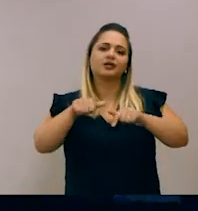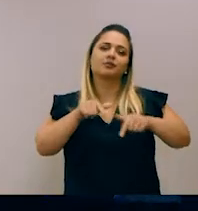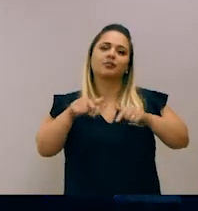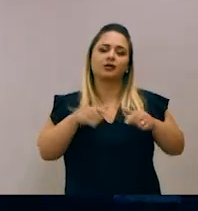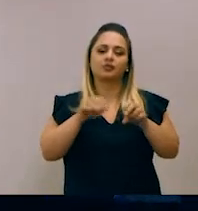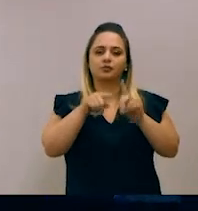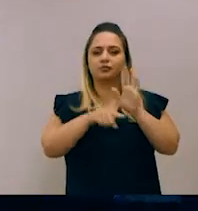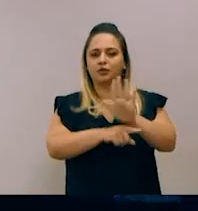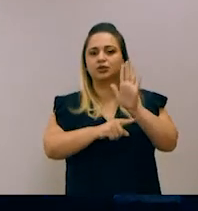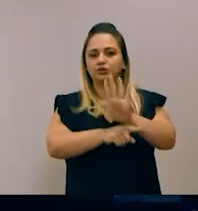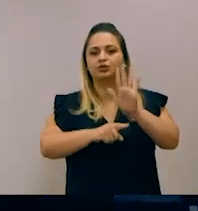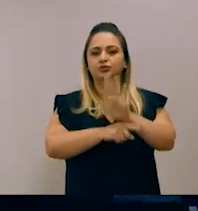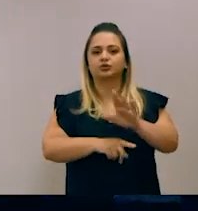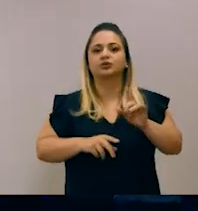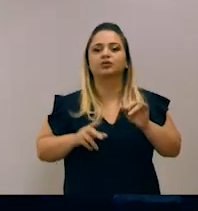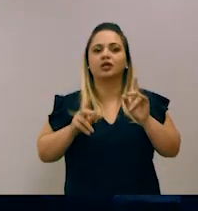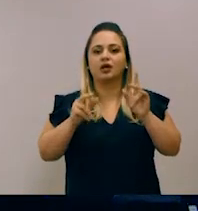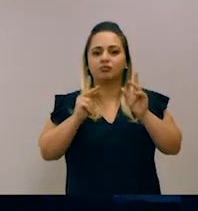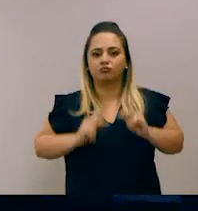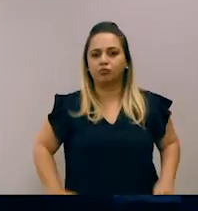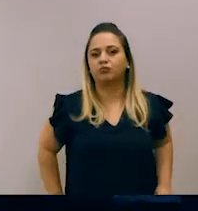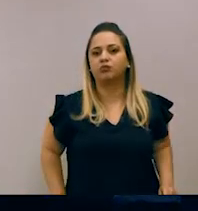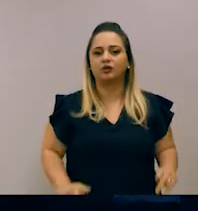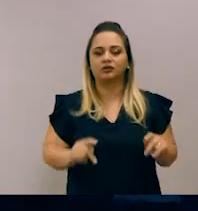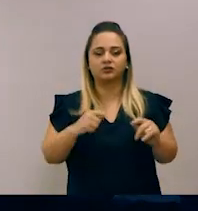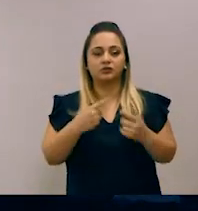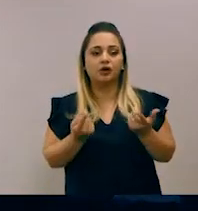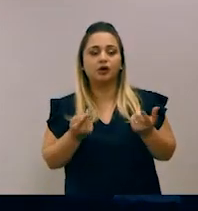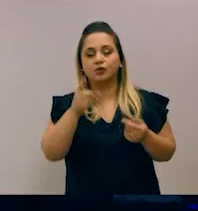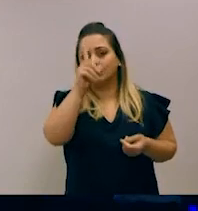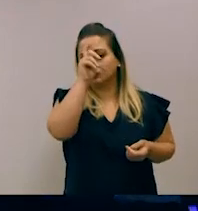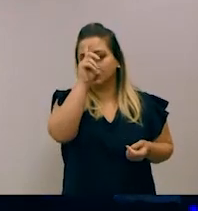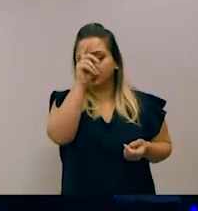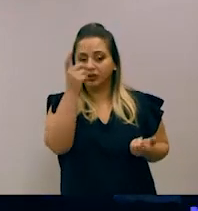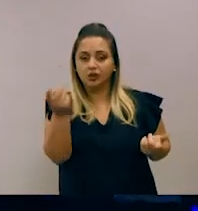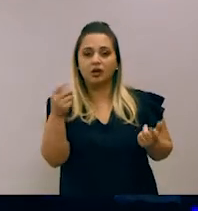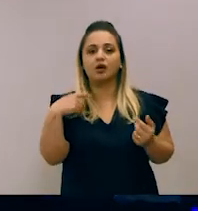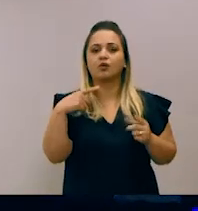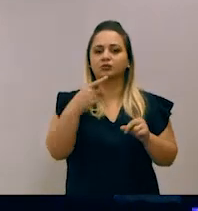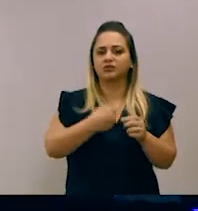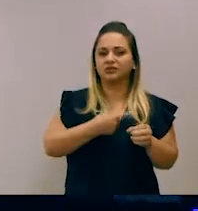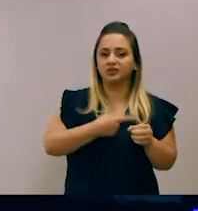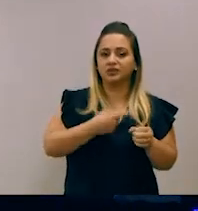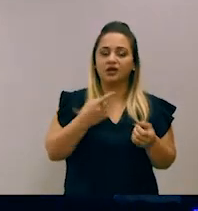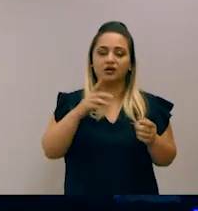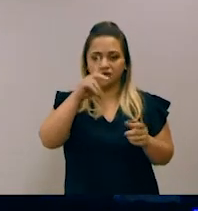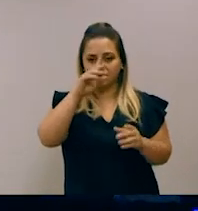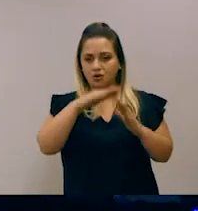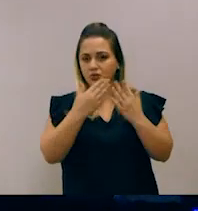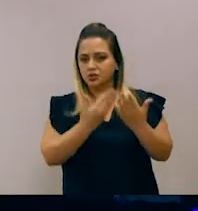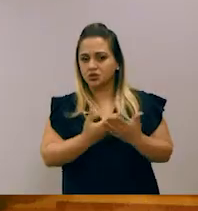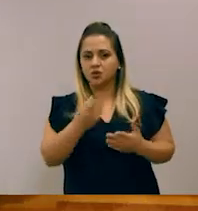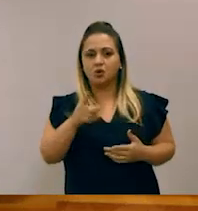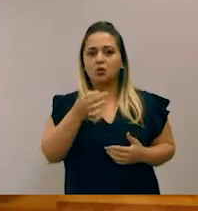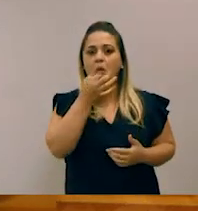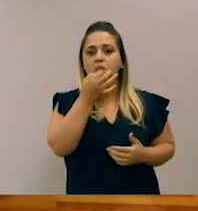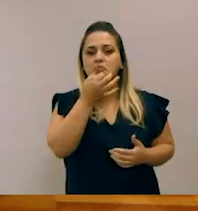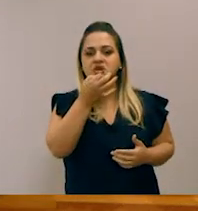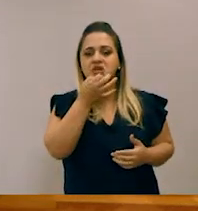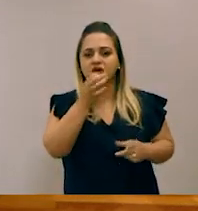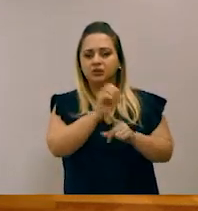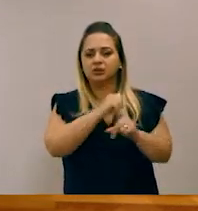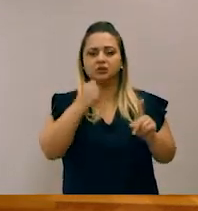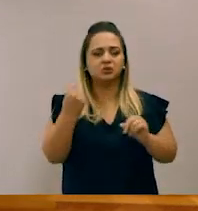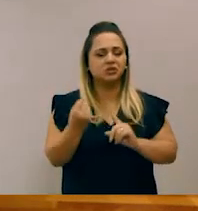policies for services of population, for example, to know what the population think of